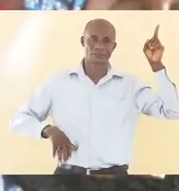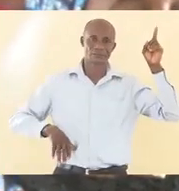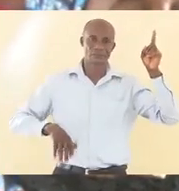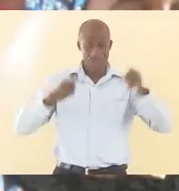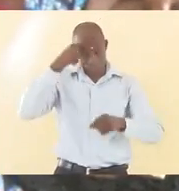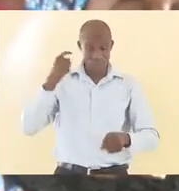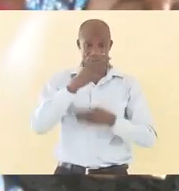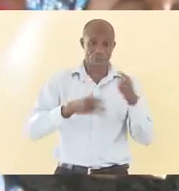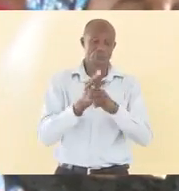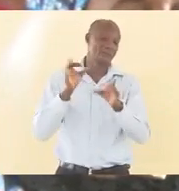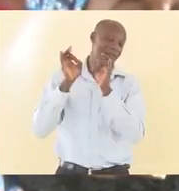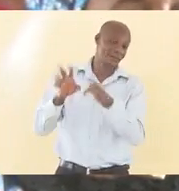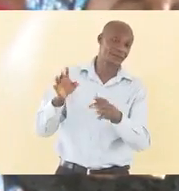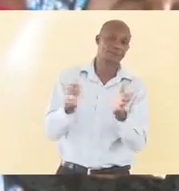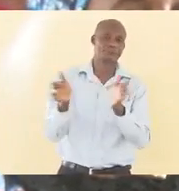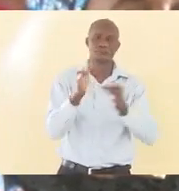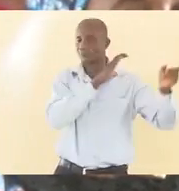Christ.